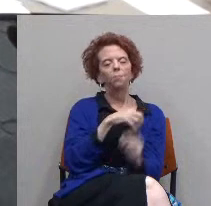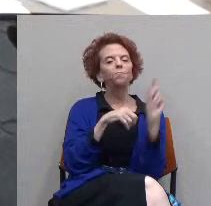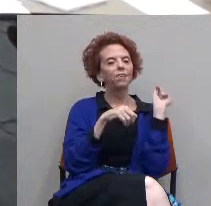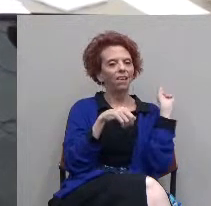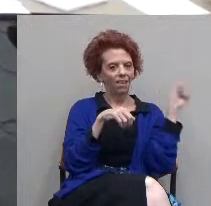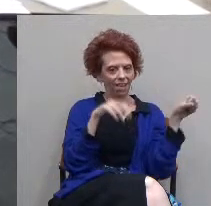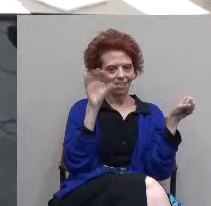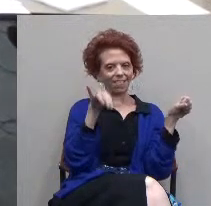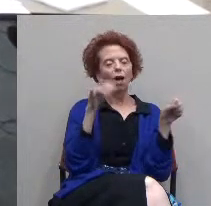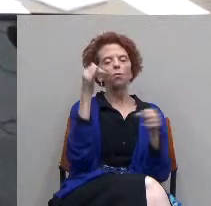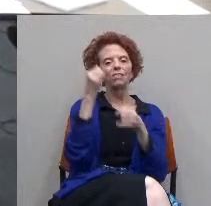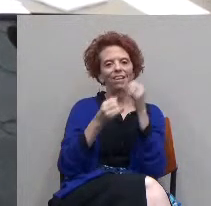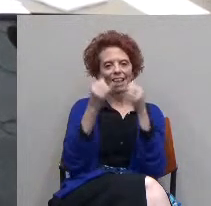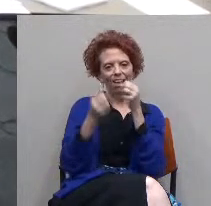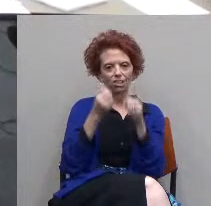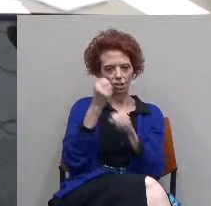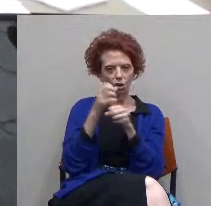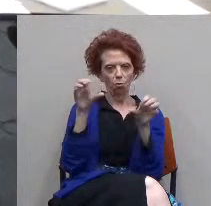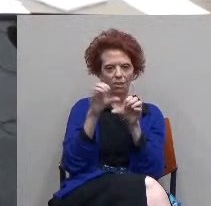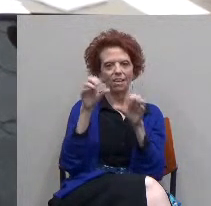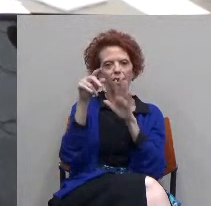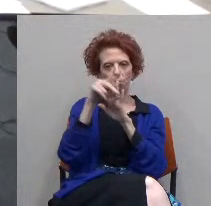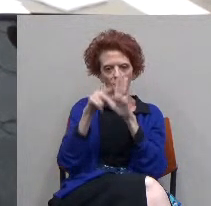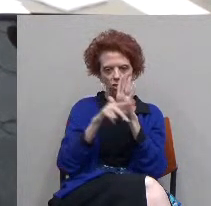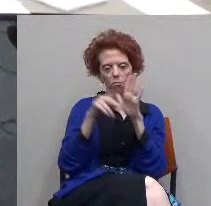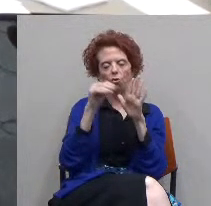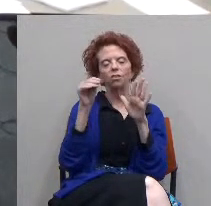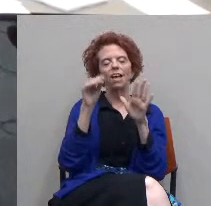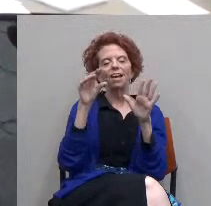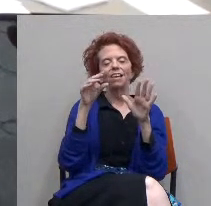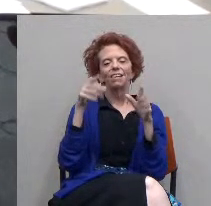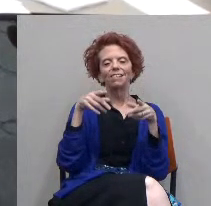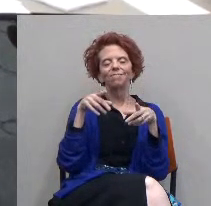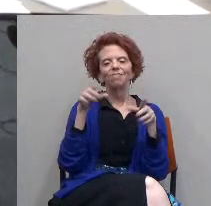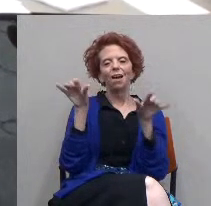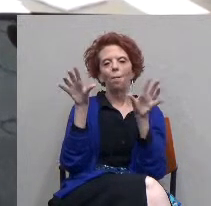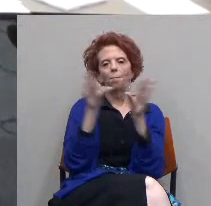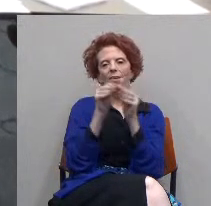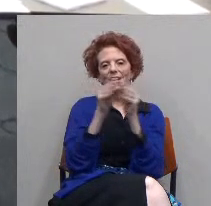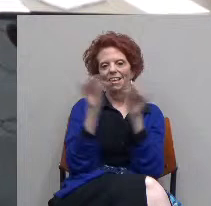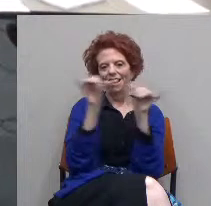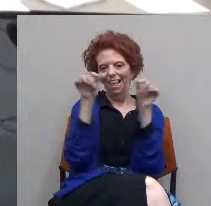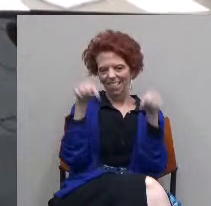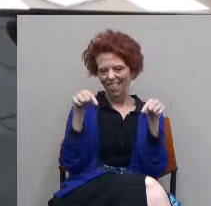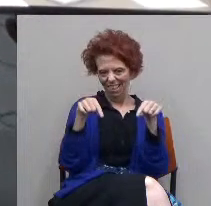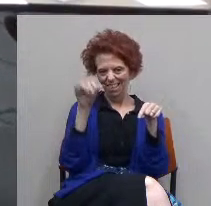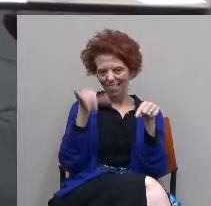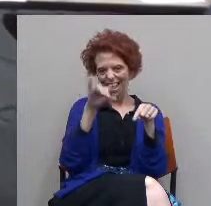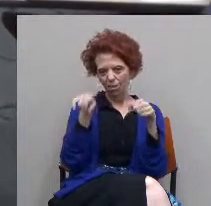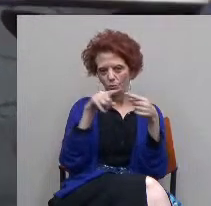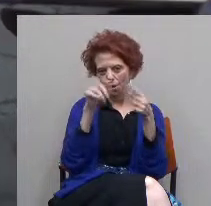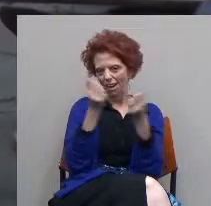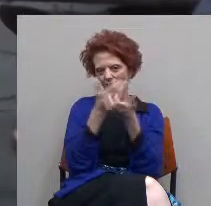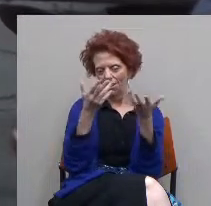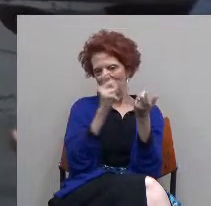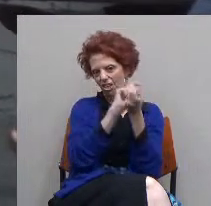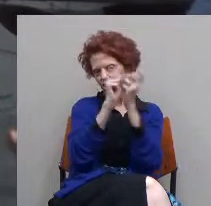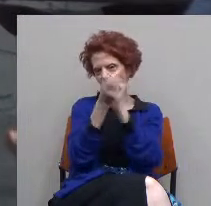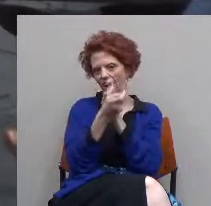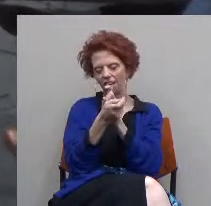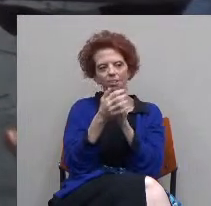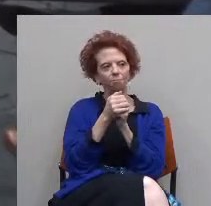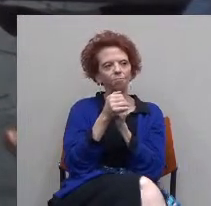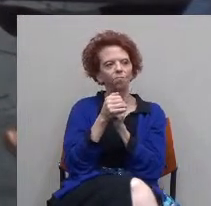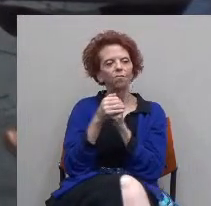year we did principals, Yes. and it was also last year that we did similar to a meeting like this, so everything kind of We changed. revised our committee structure. We had